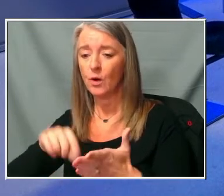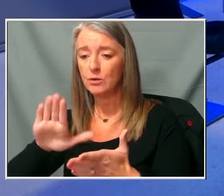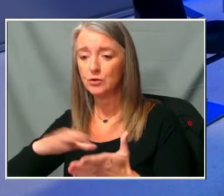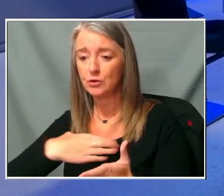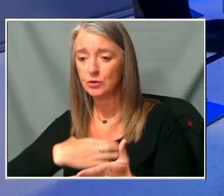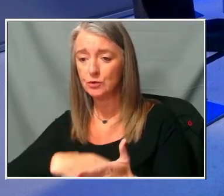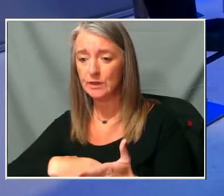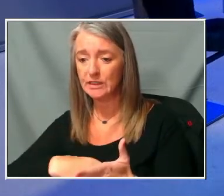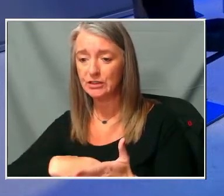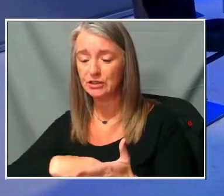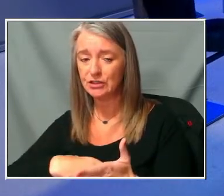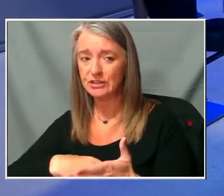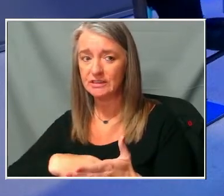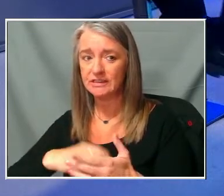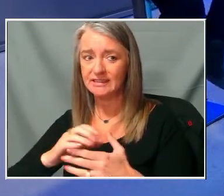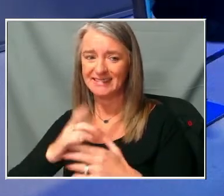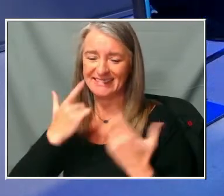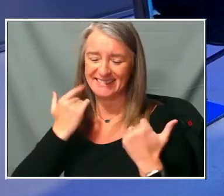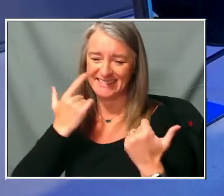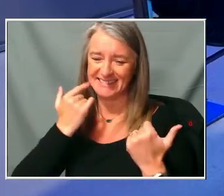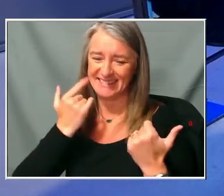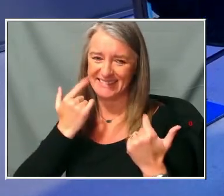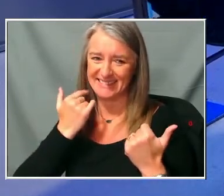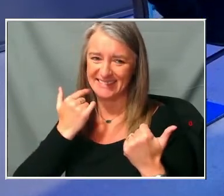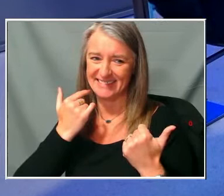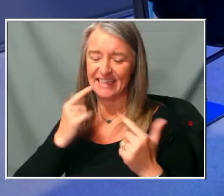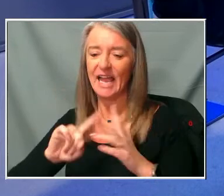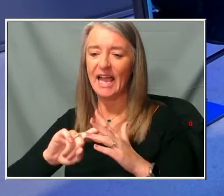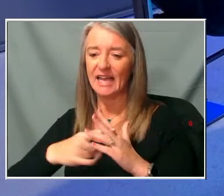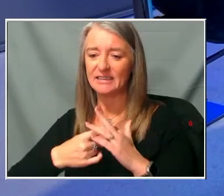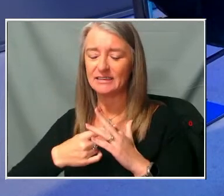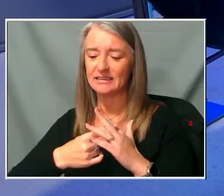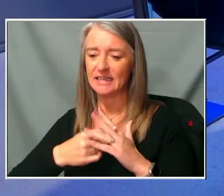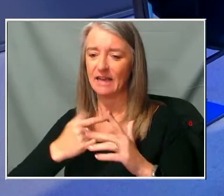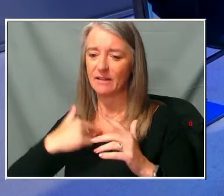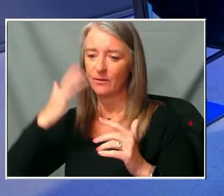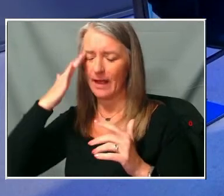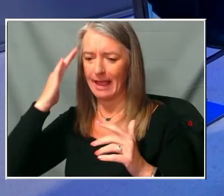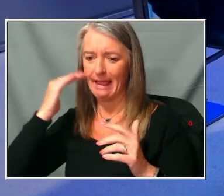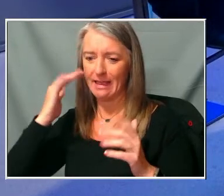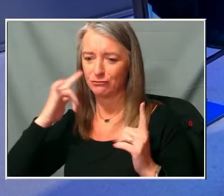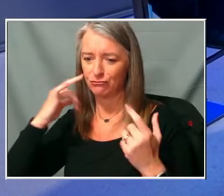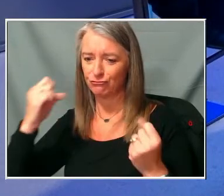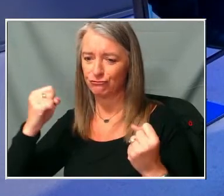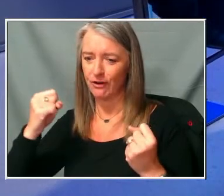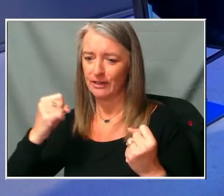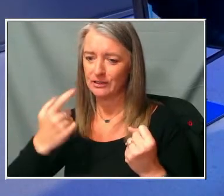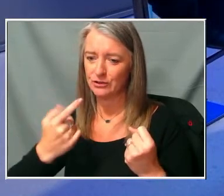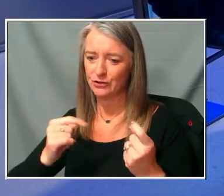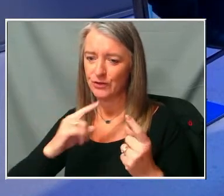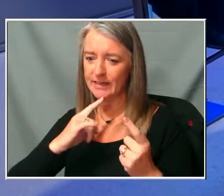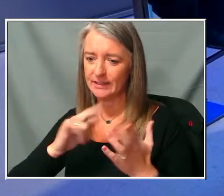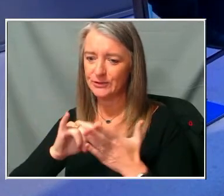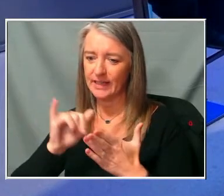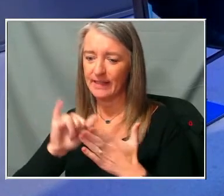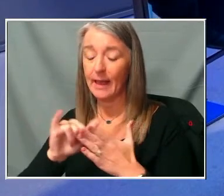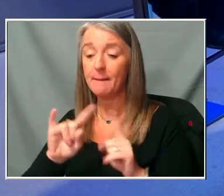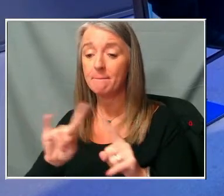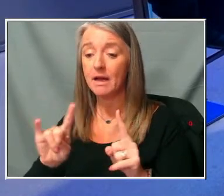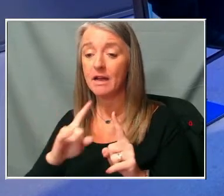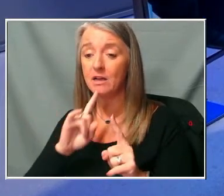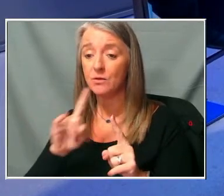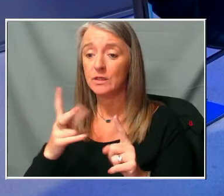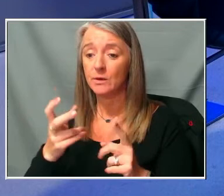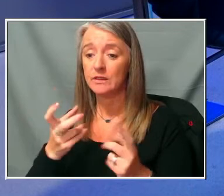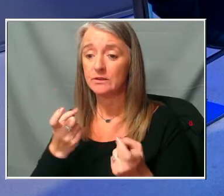wanted and you didn't get it. I was initially a little headstrong on mine, and I try not to say that was a double entendre. I really wanted to go skiing in